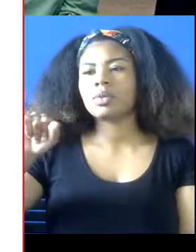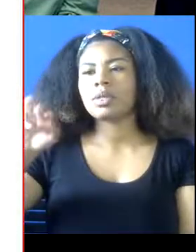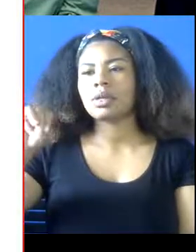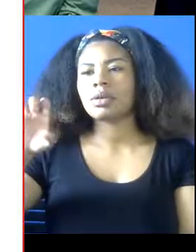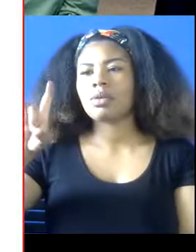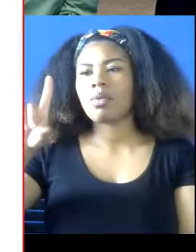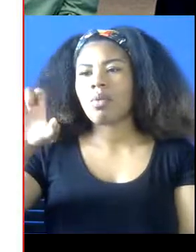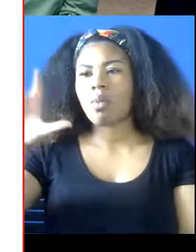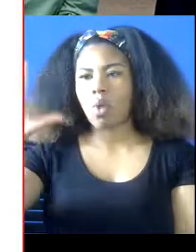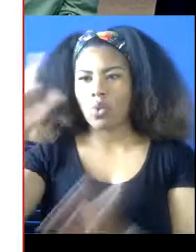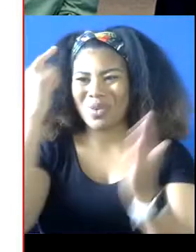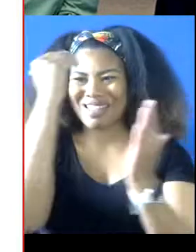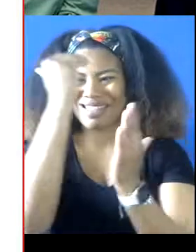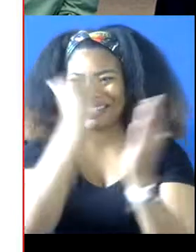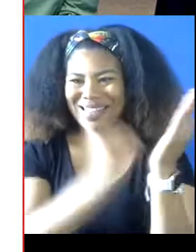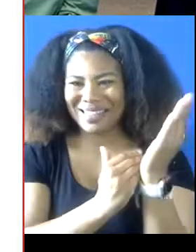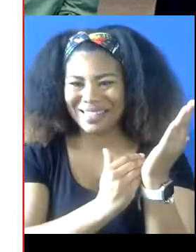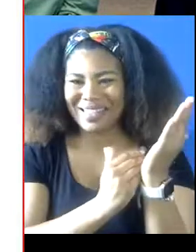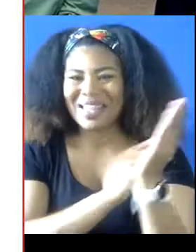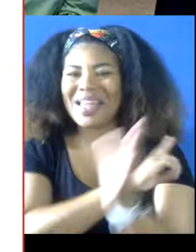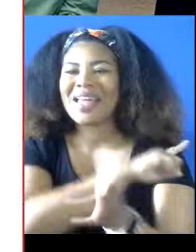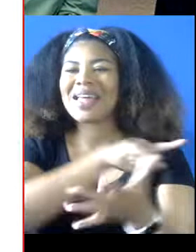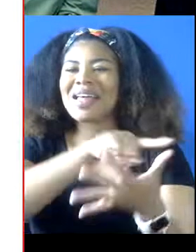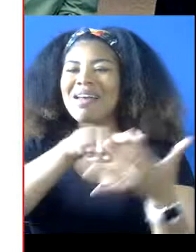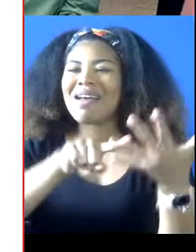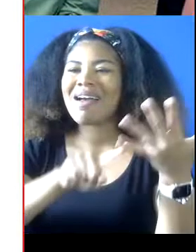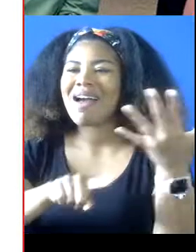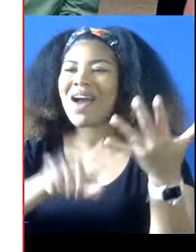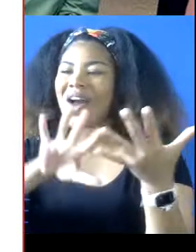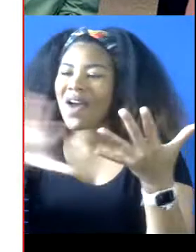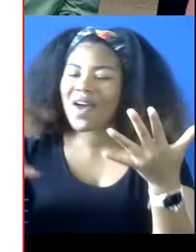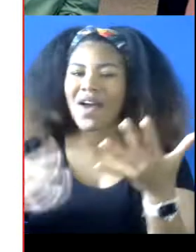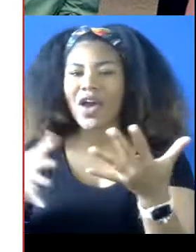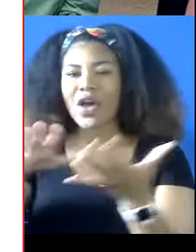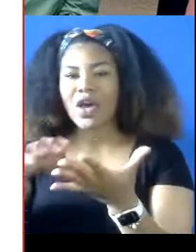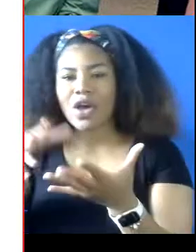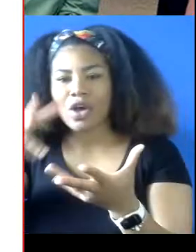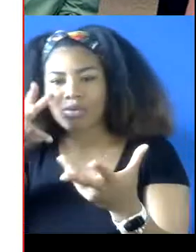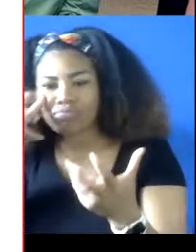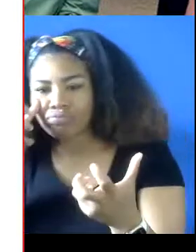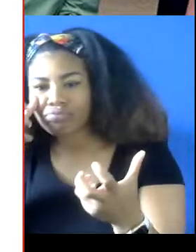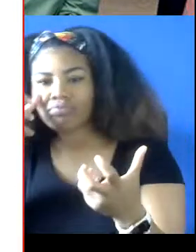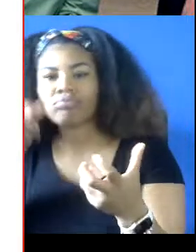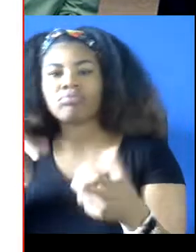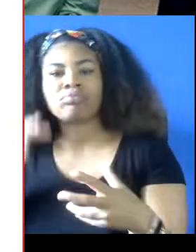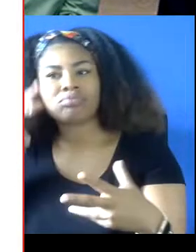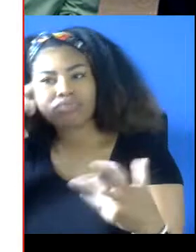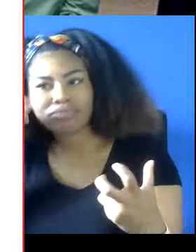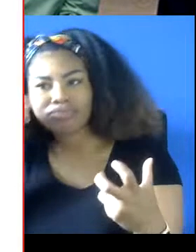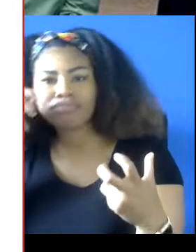will support all of these different learners in the classroom.